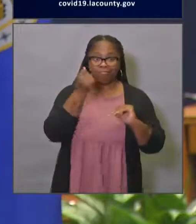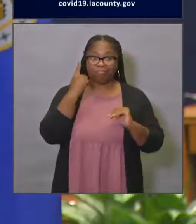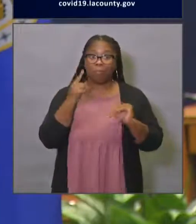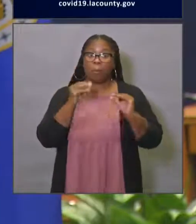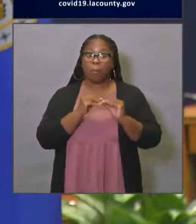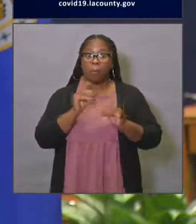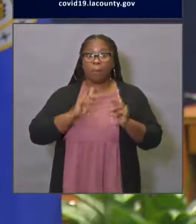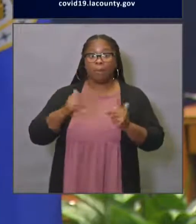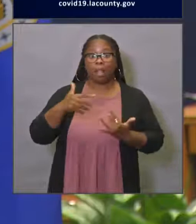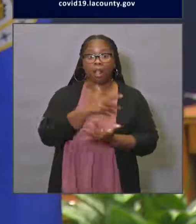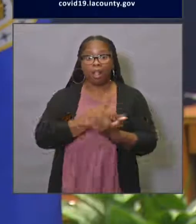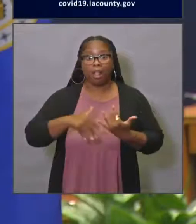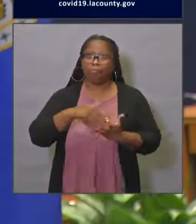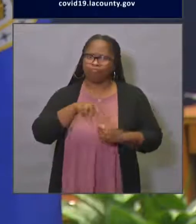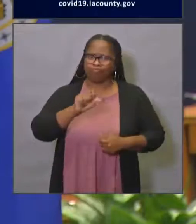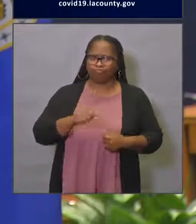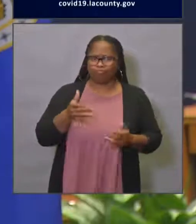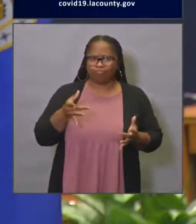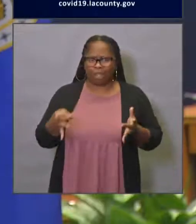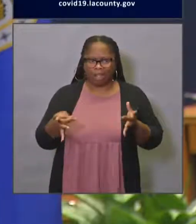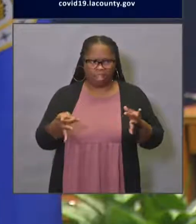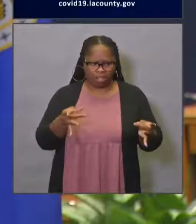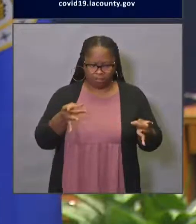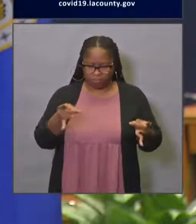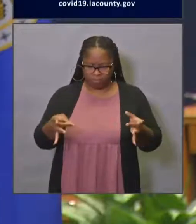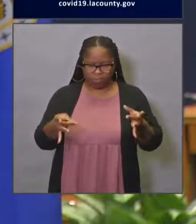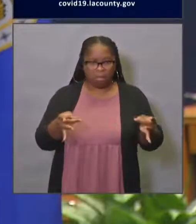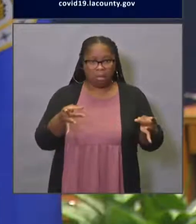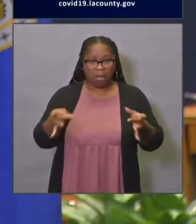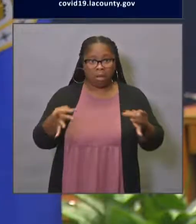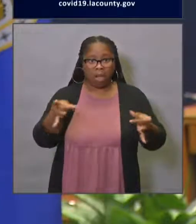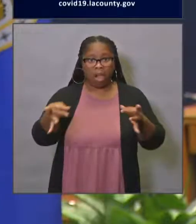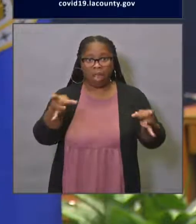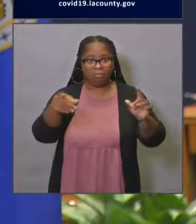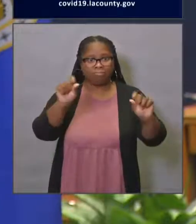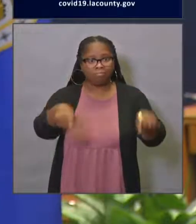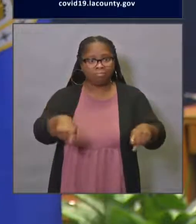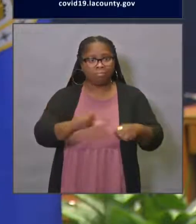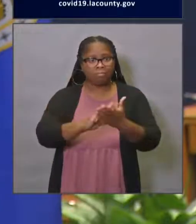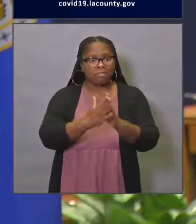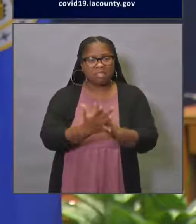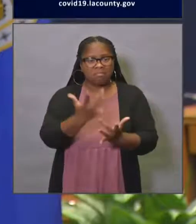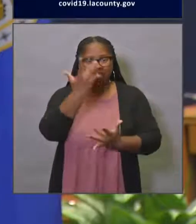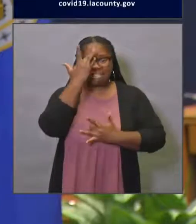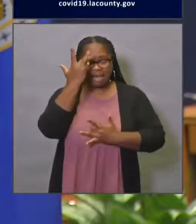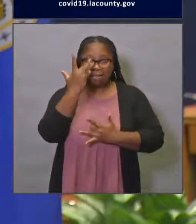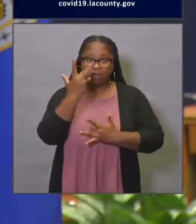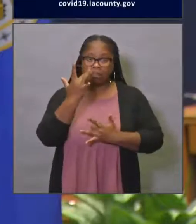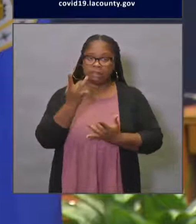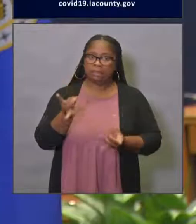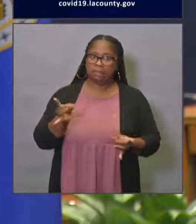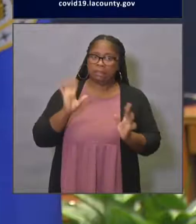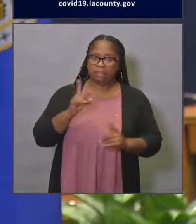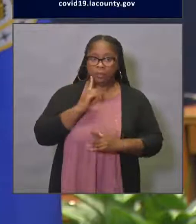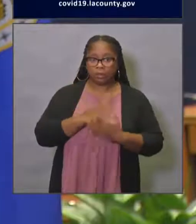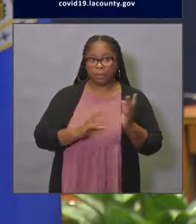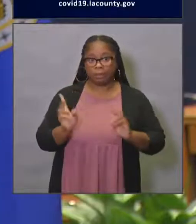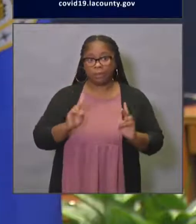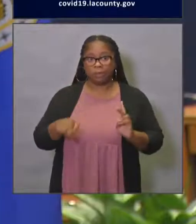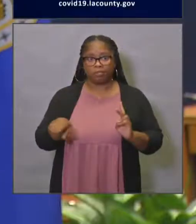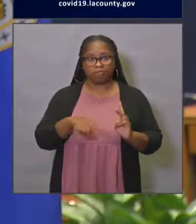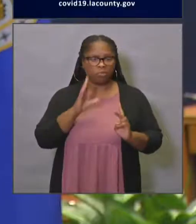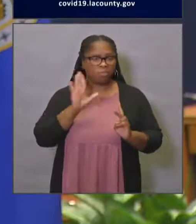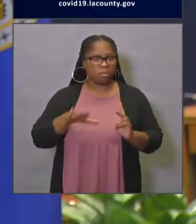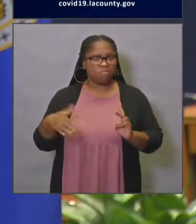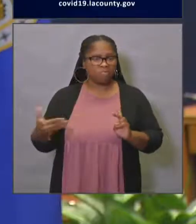risk of transmission that can result in people becoming seriously ill and, tragically for some, passing away.